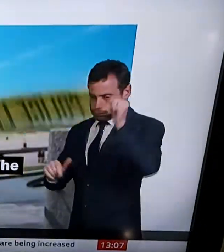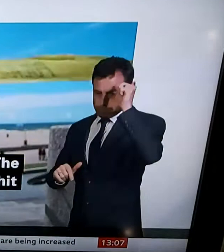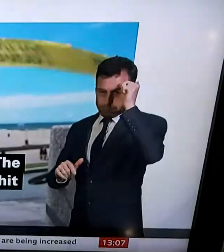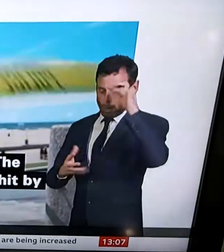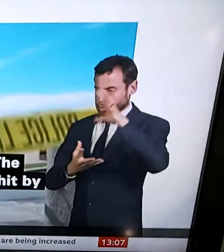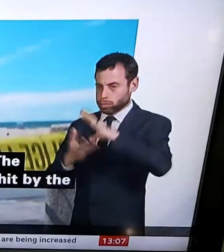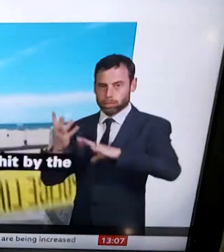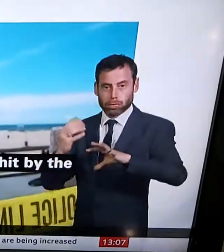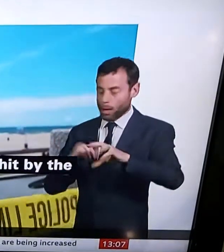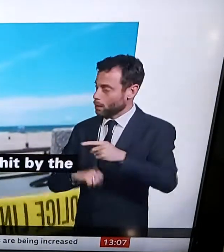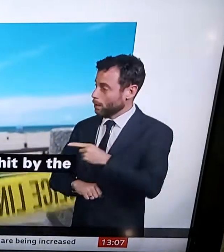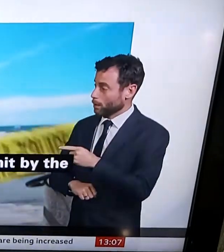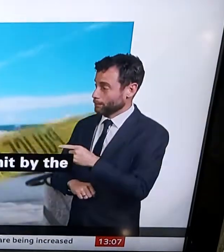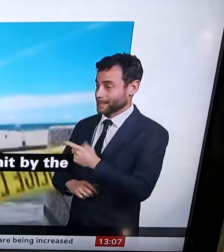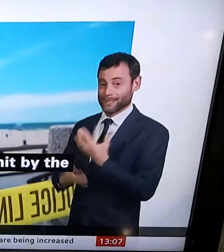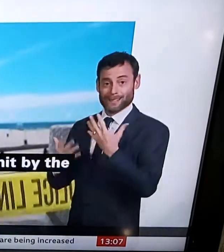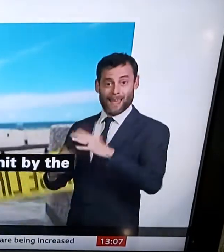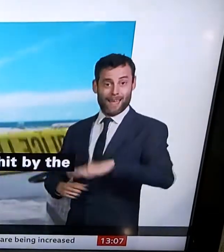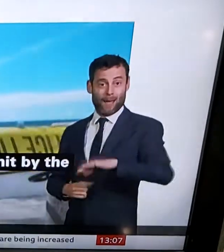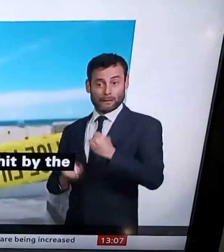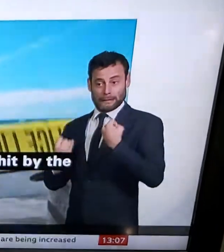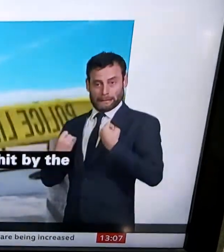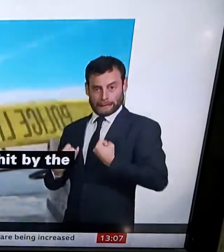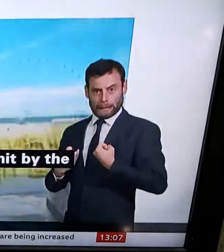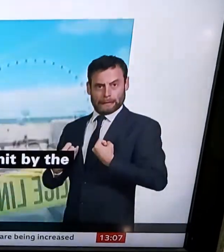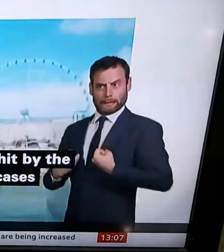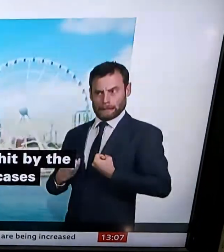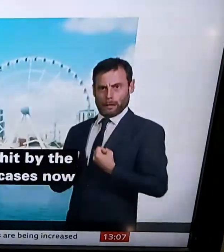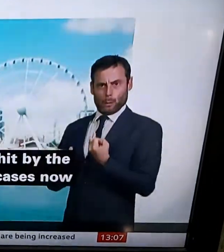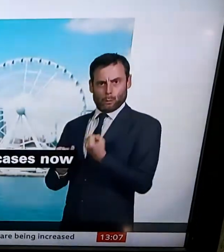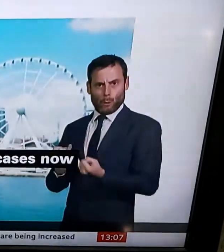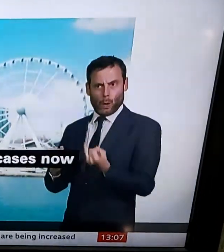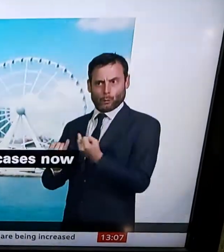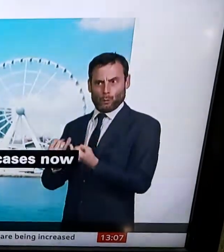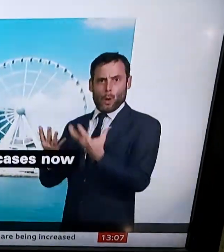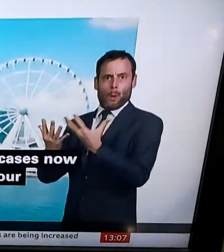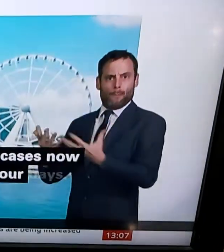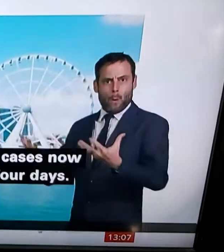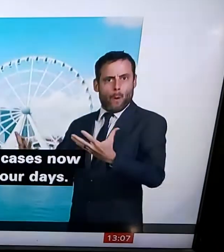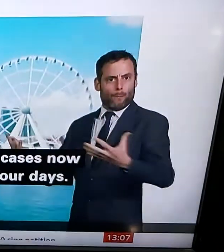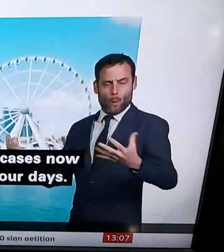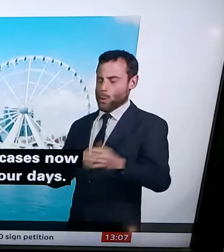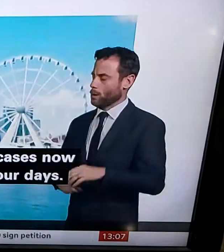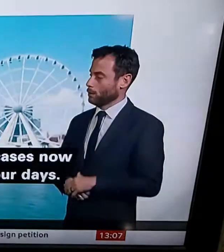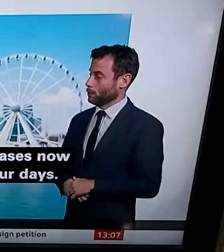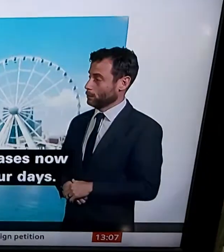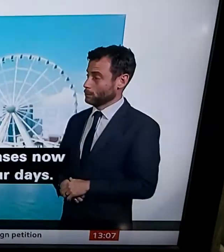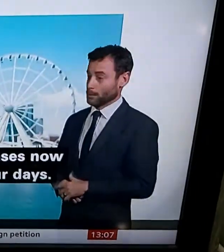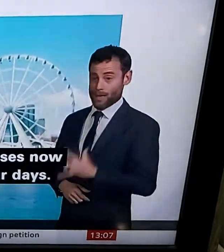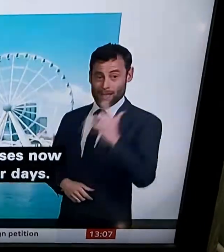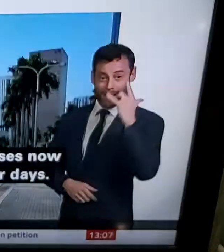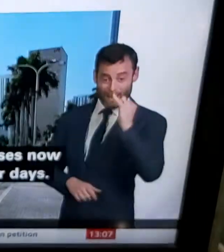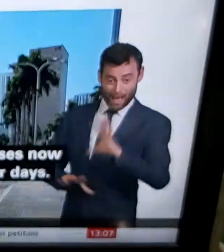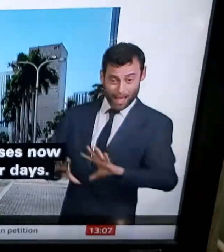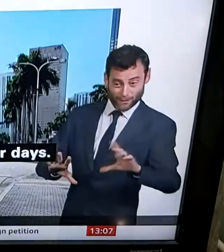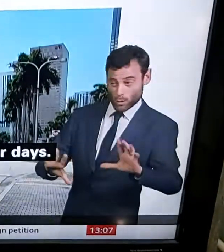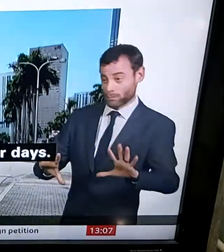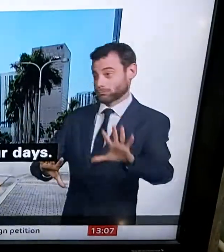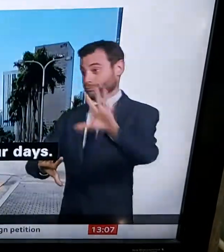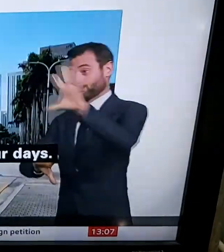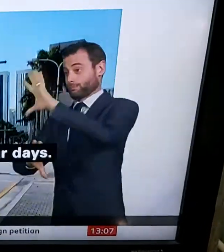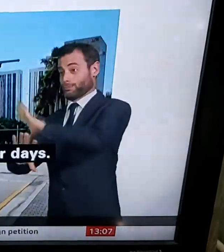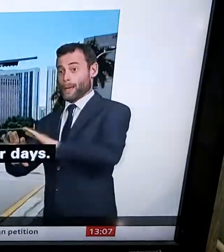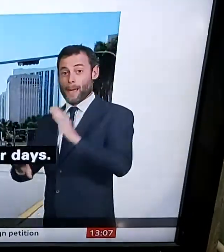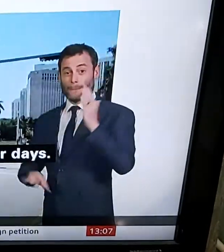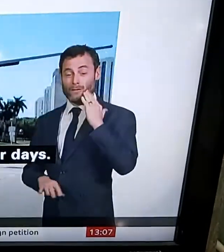nation, cases now doubling every 3 to 4 days. From coast to coast, a country of 330 million